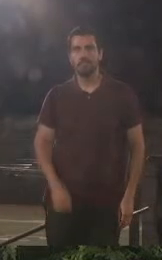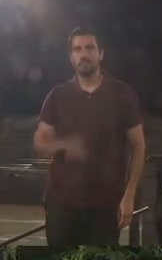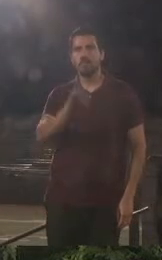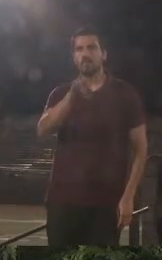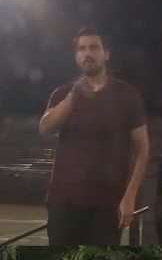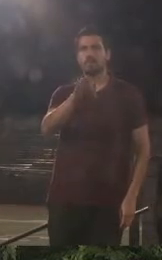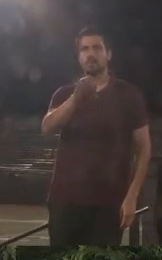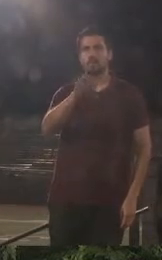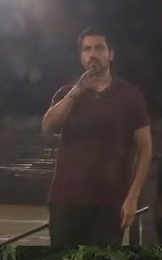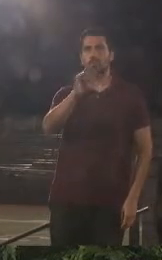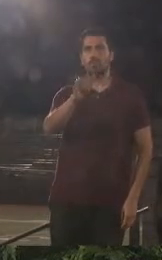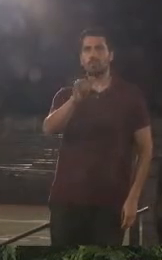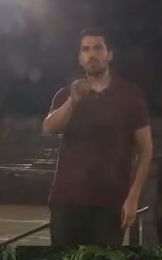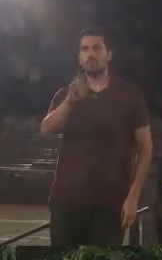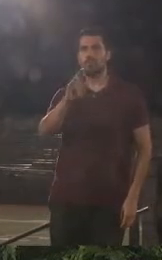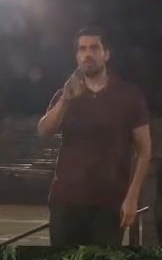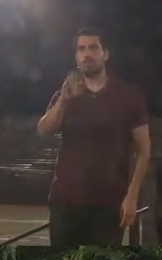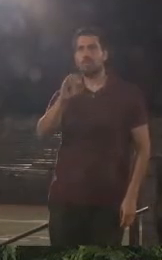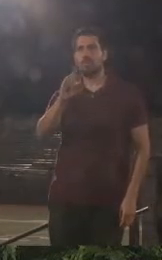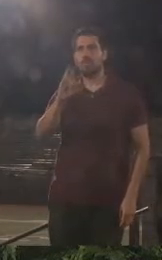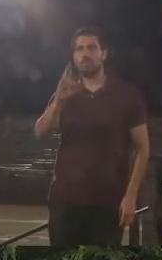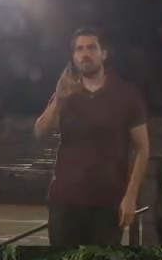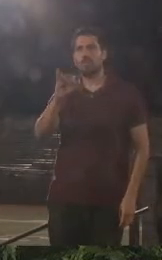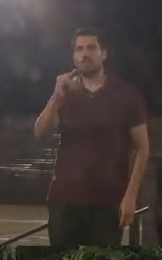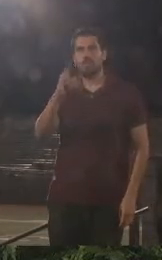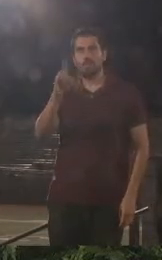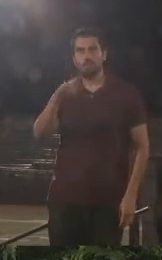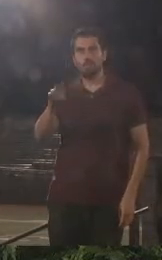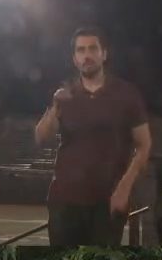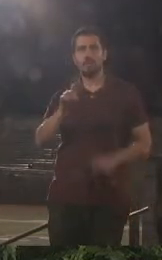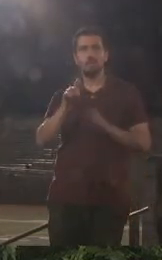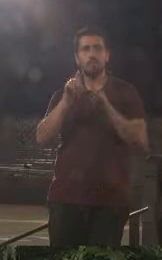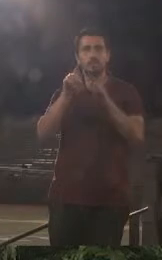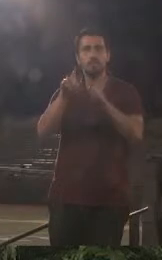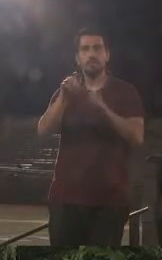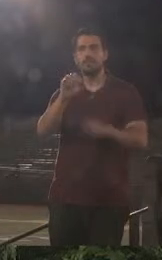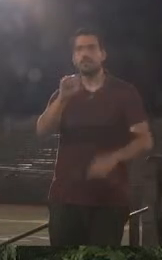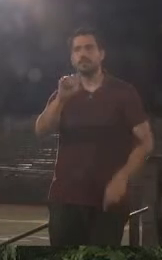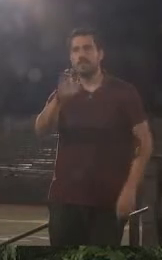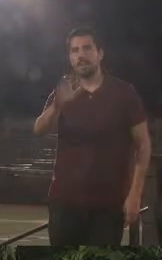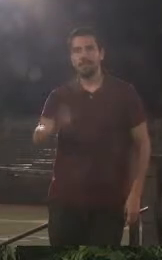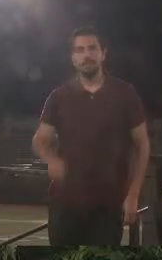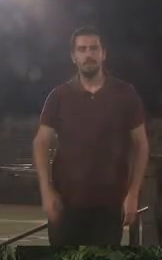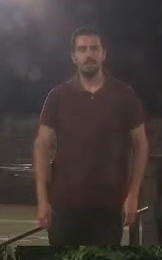Joshua Ricardo Rodriguez will be attending San Antonio College.